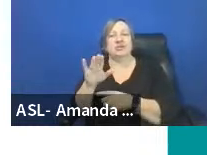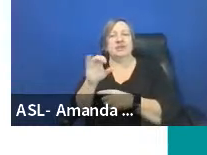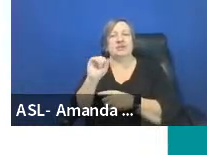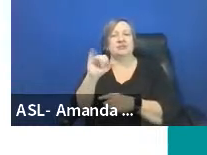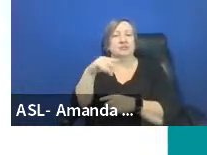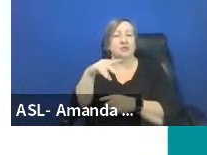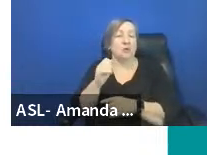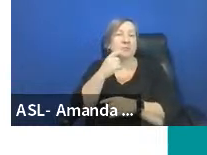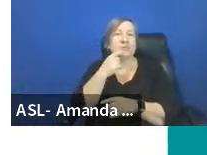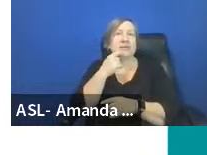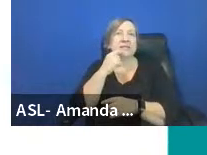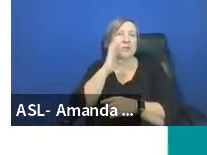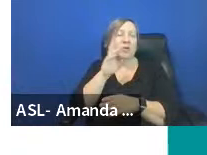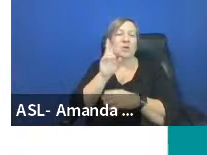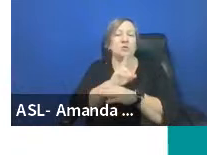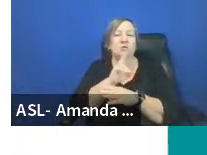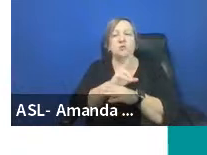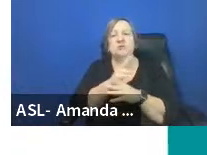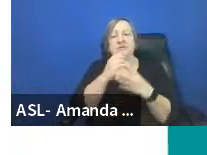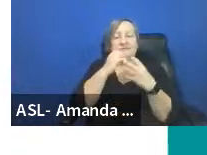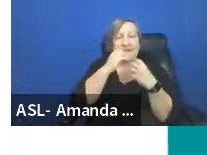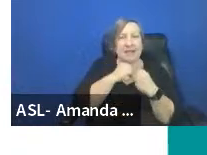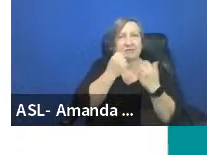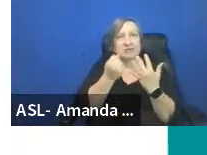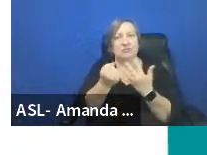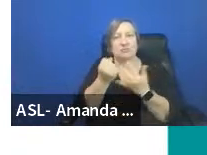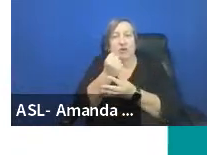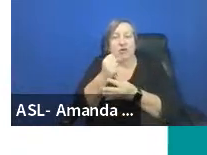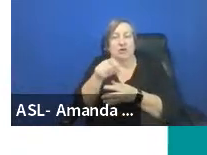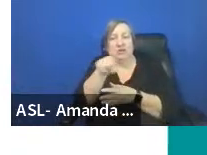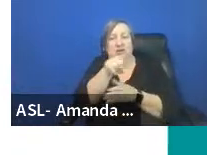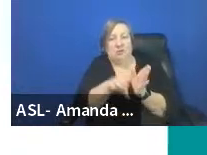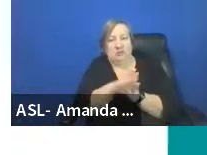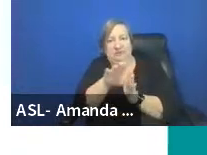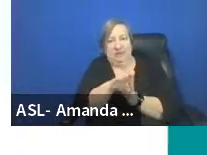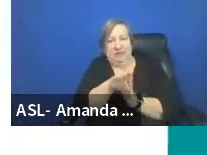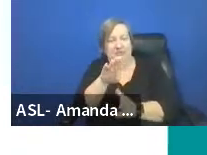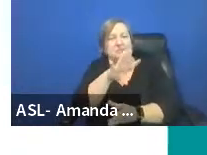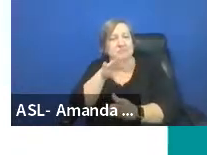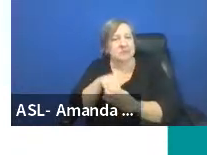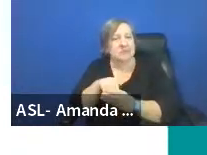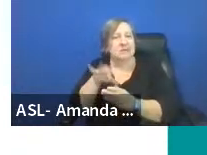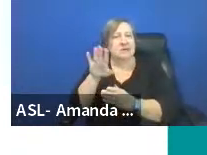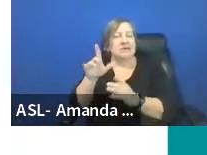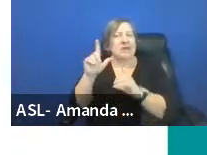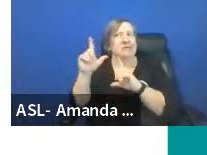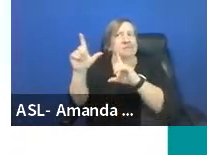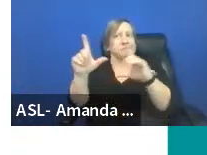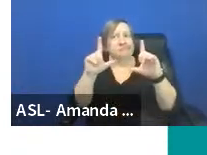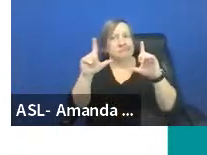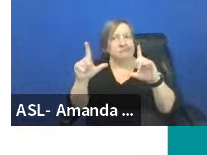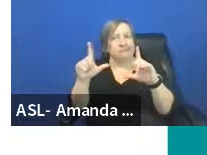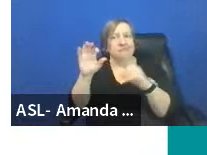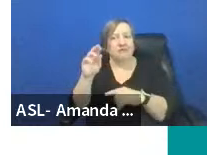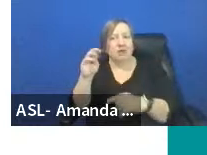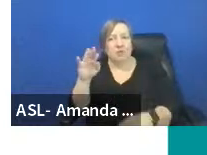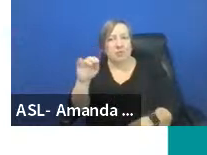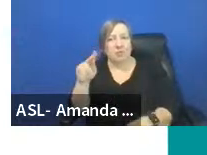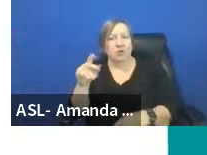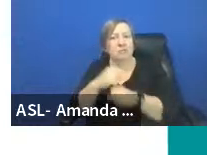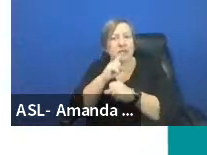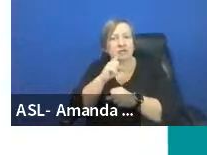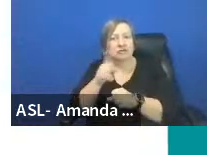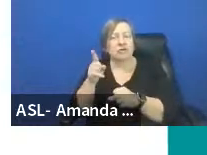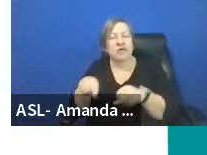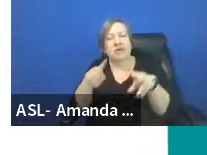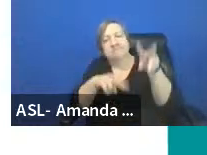will utilize the values and priorities that you all developed as part of their framework, and ensuring that that is a lens that they're looking